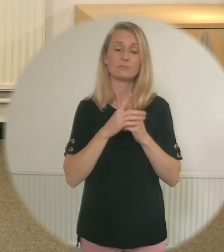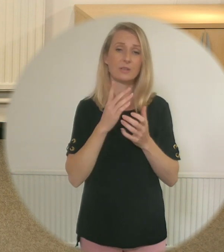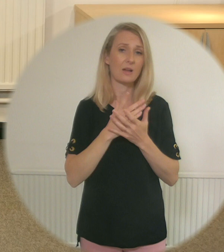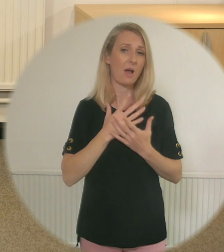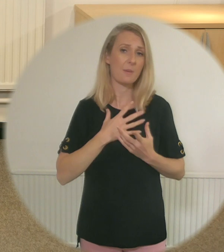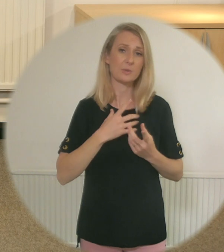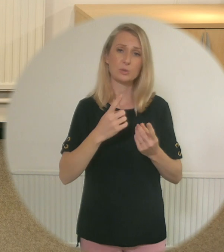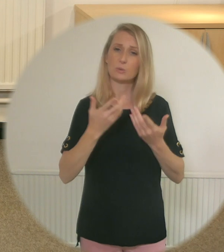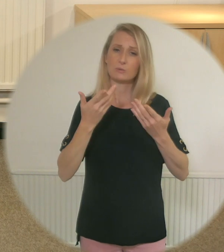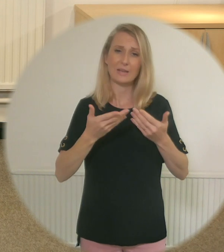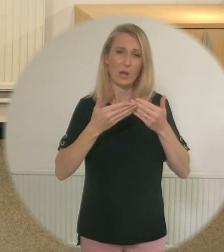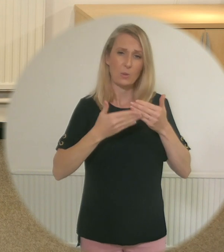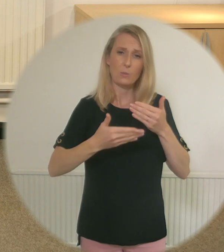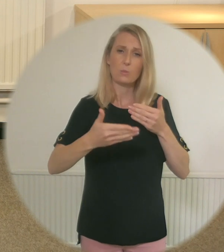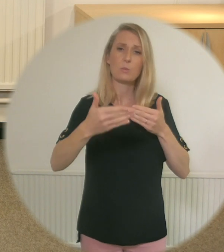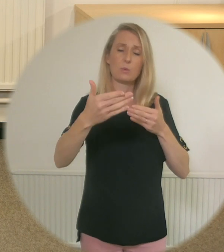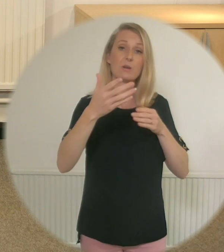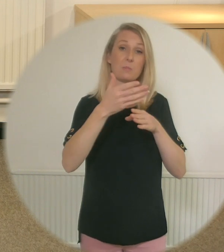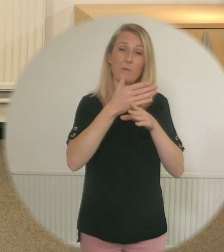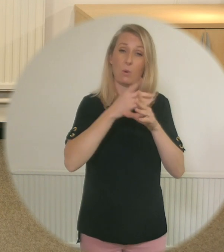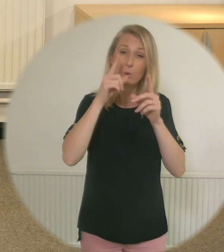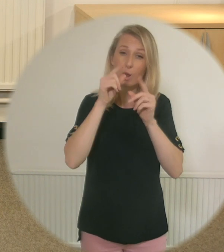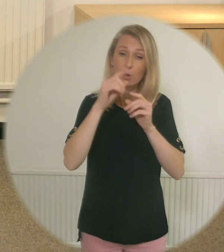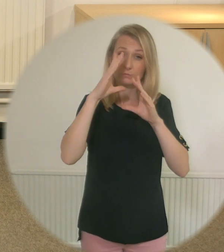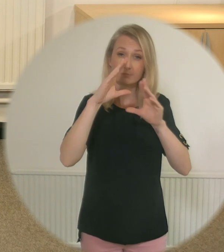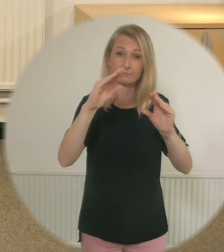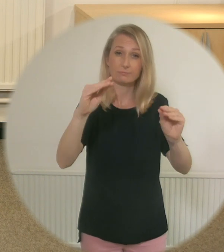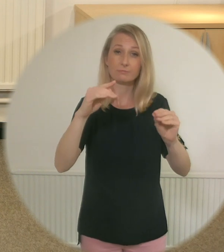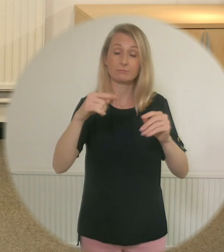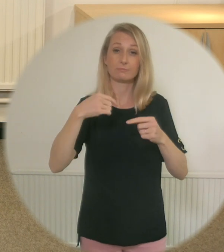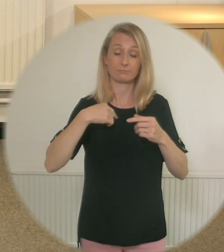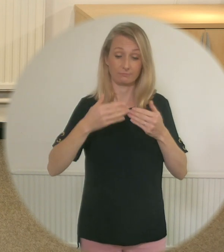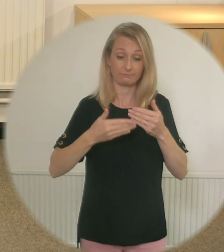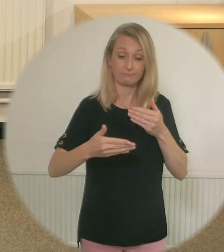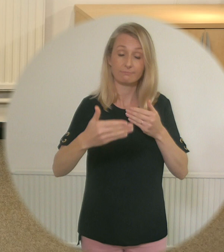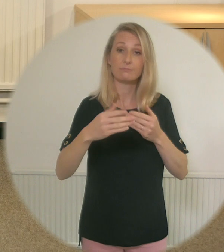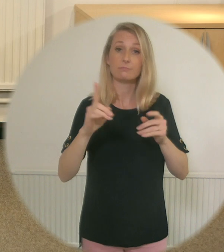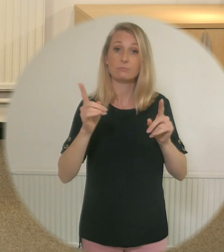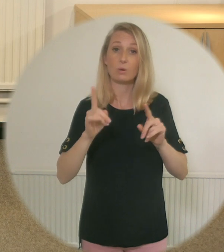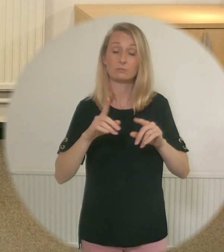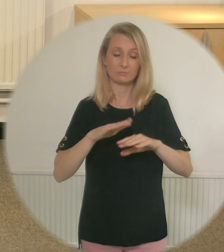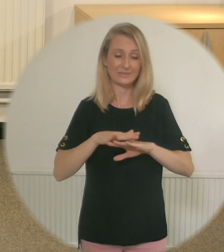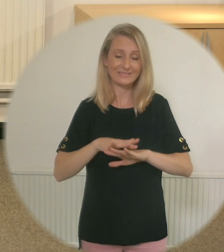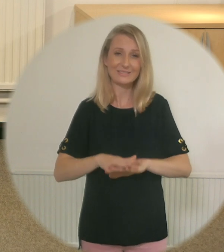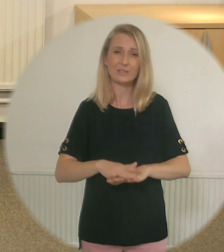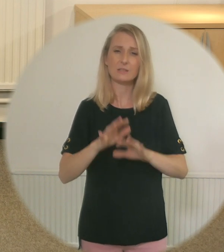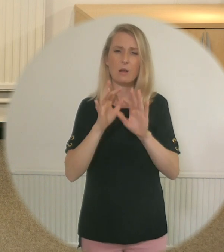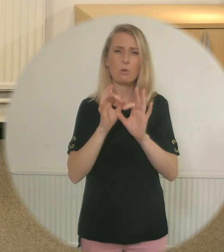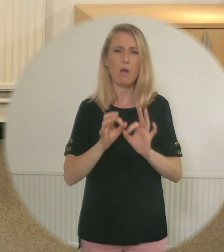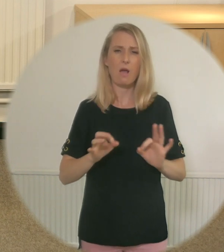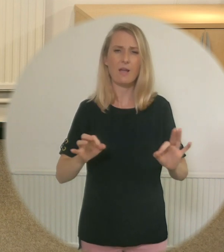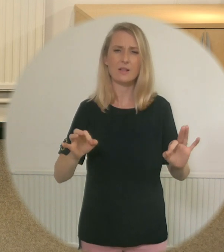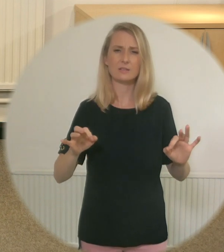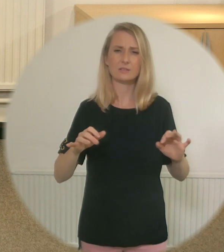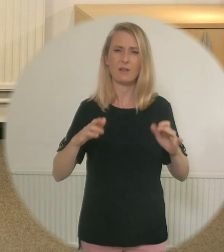going to, so before you close your eyes, we're just going to sit quietly, and we're going to feel the whole of our body. Feel how